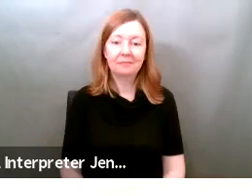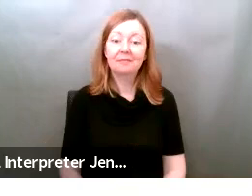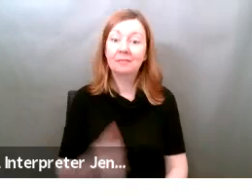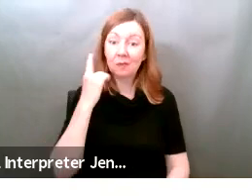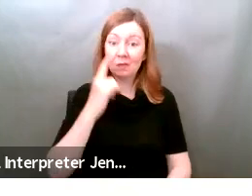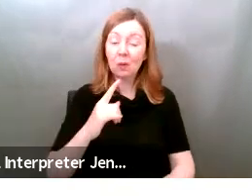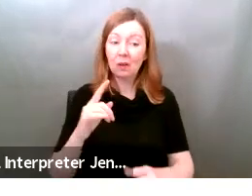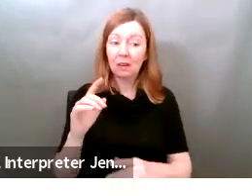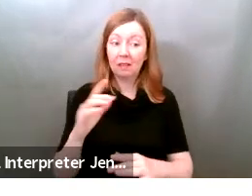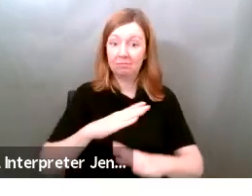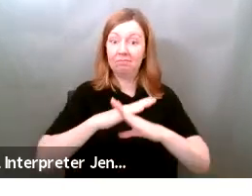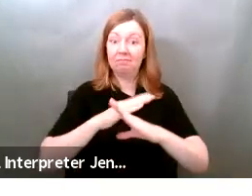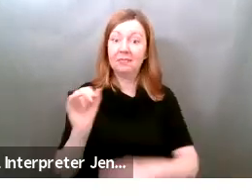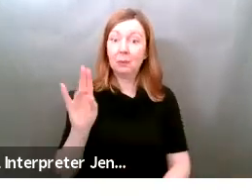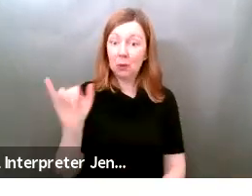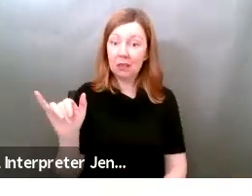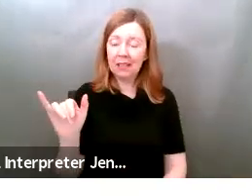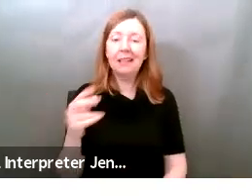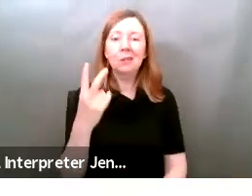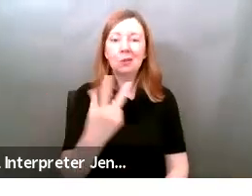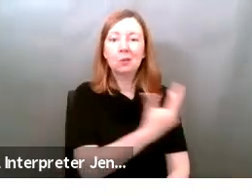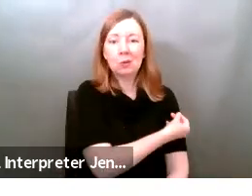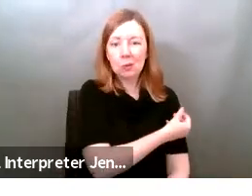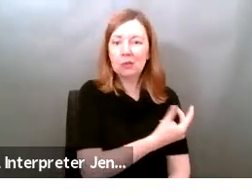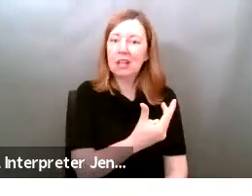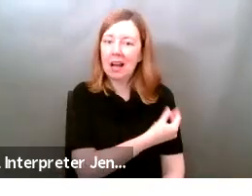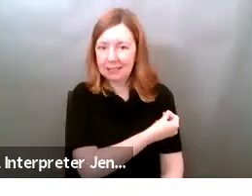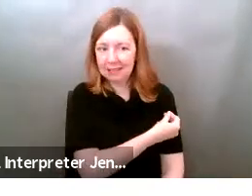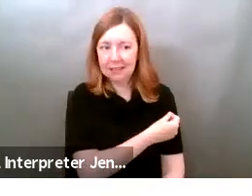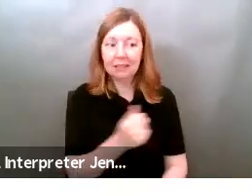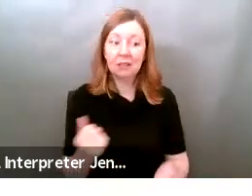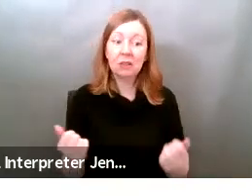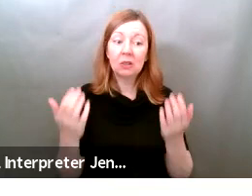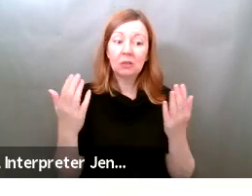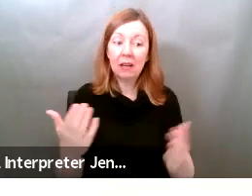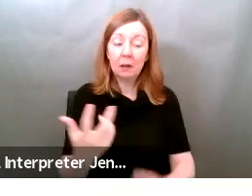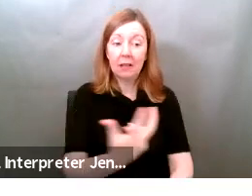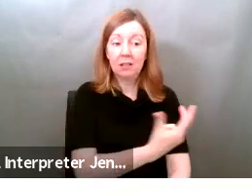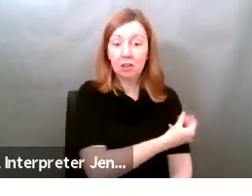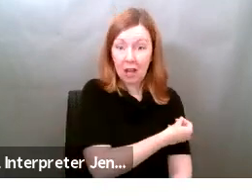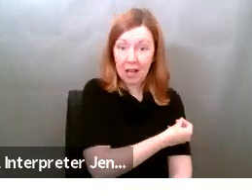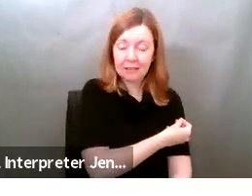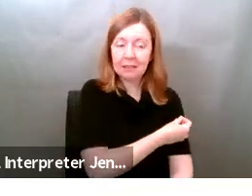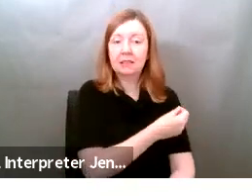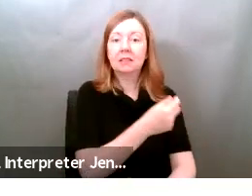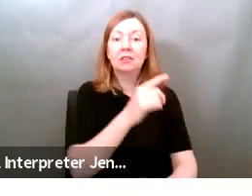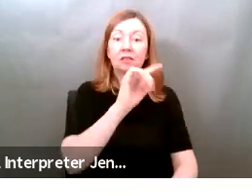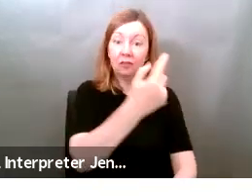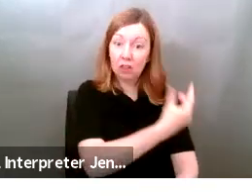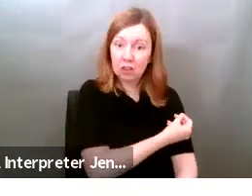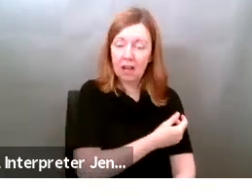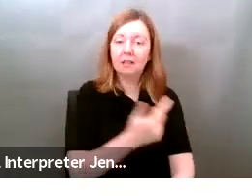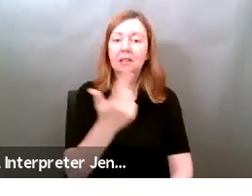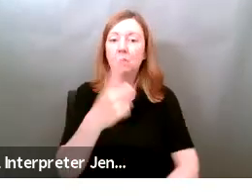immunity from this vaccine, you do need to get 2 shots, and it's recommended that you get those shots 3 weeks apart, 21